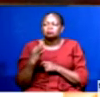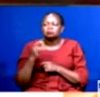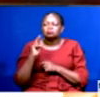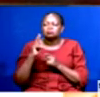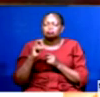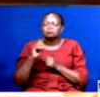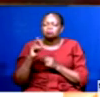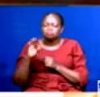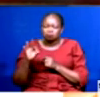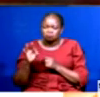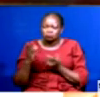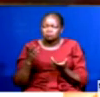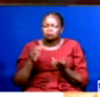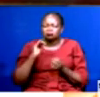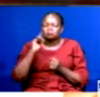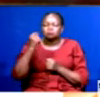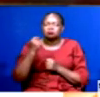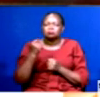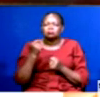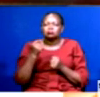2023 edition of the Mount Kenya Running